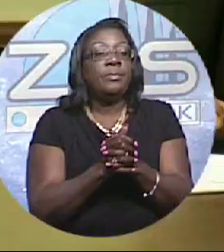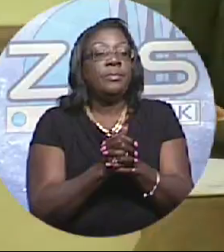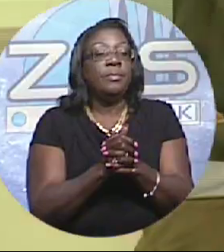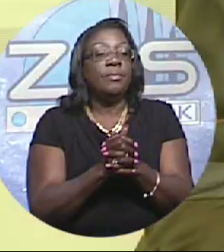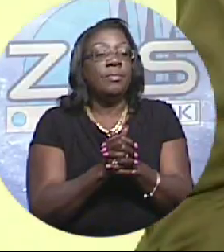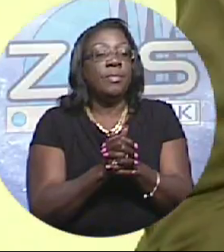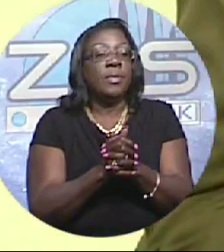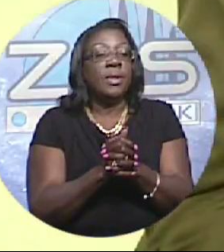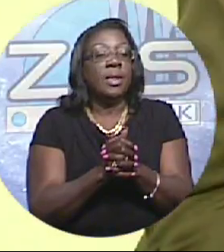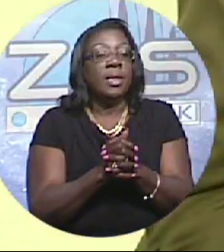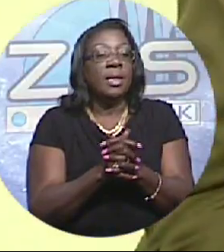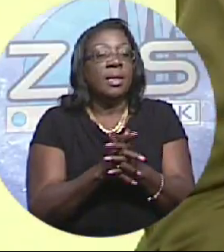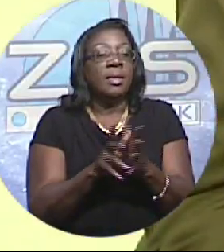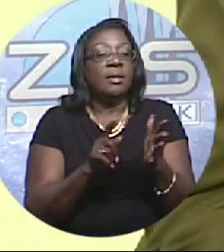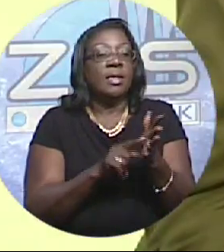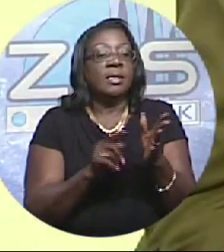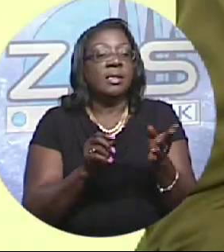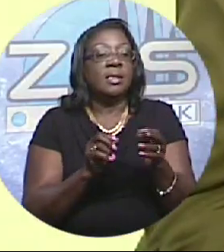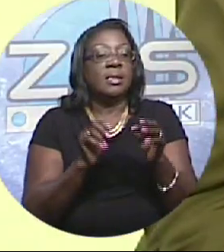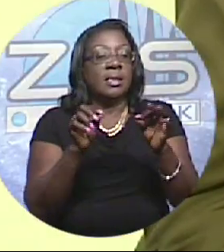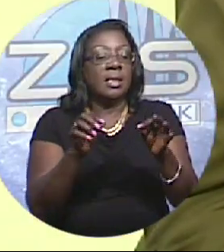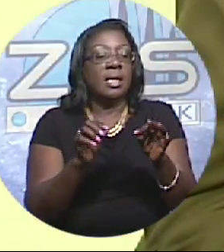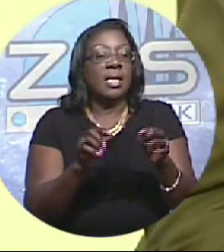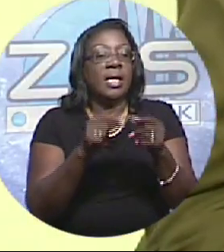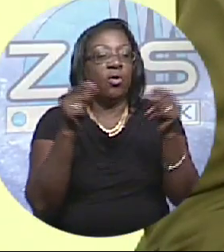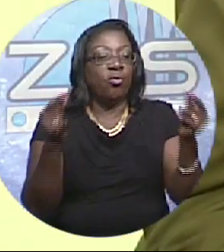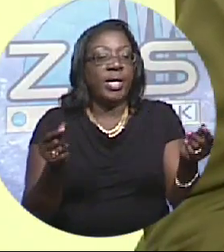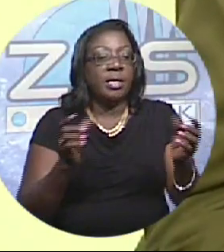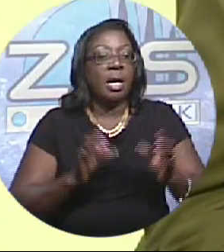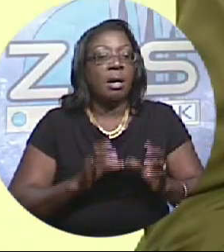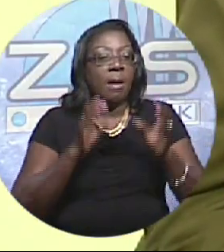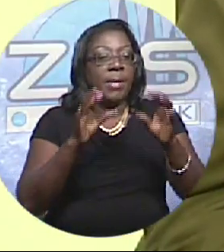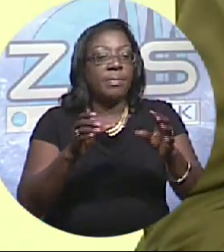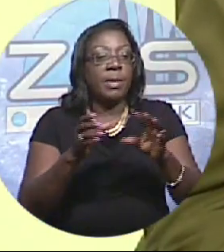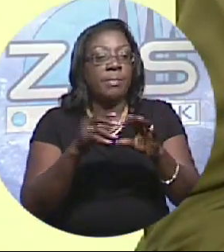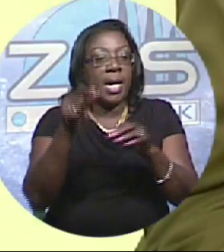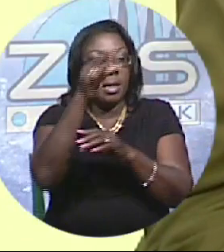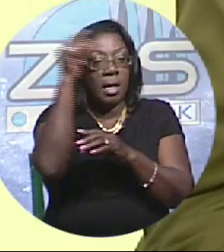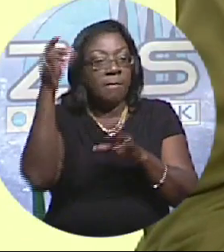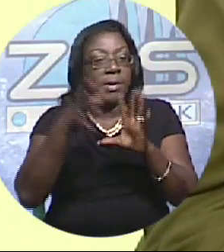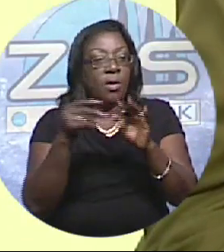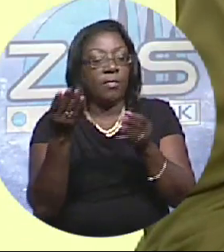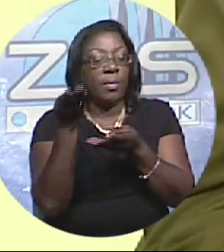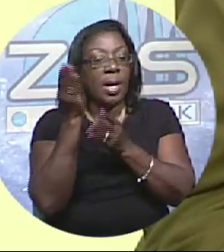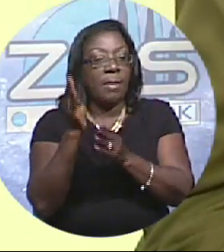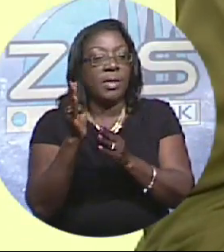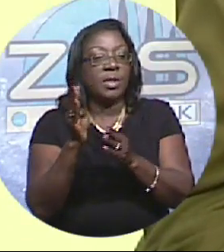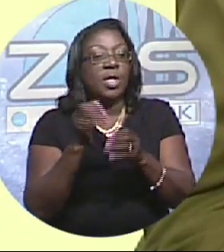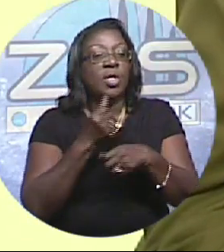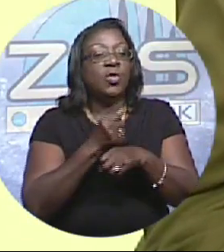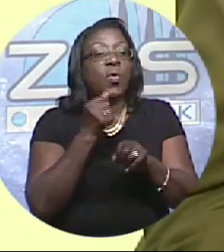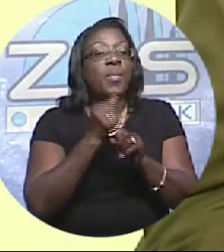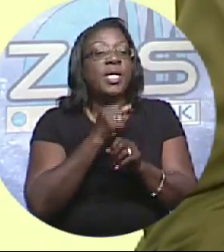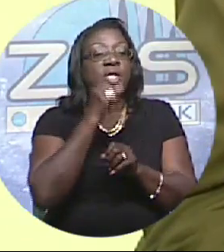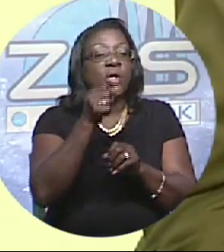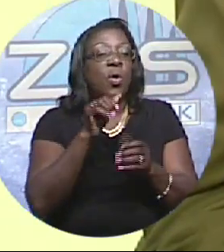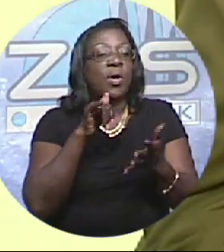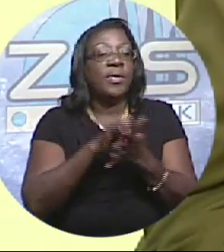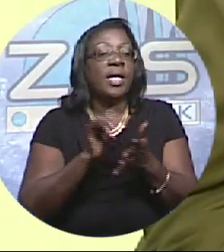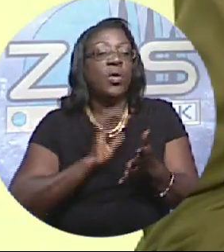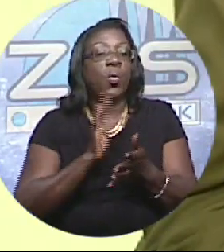It signifies a great commitment by the government of the Bahamas to ensure that we